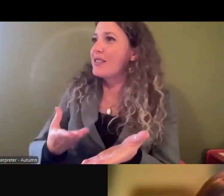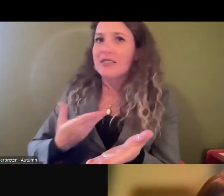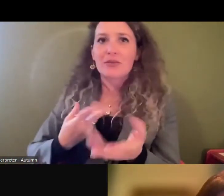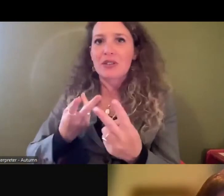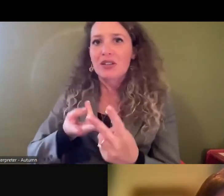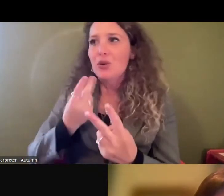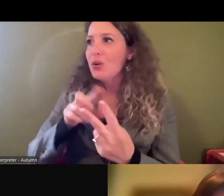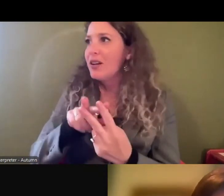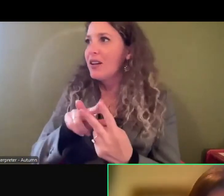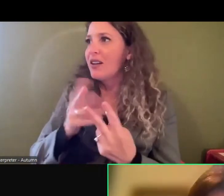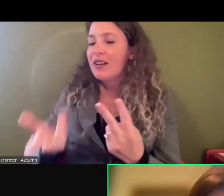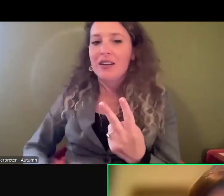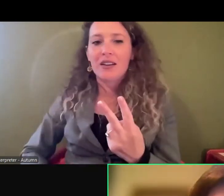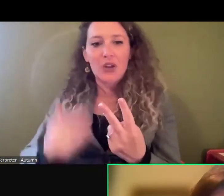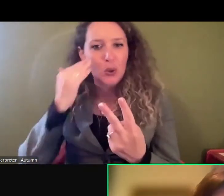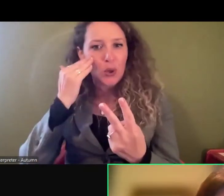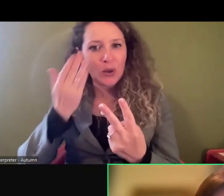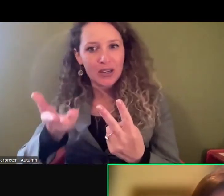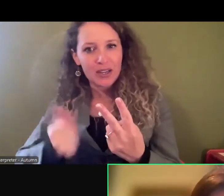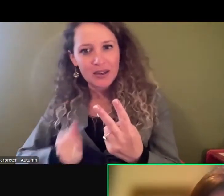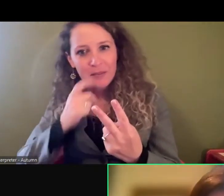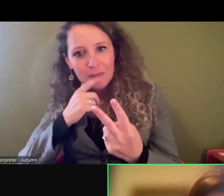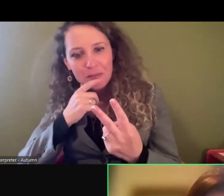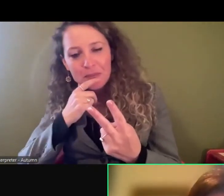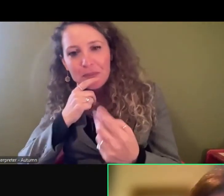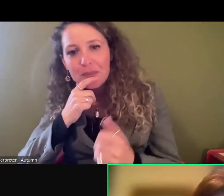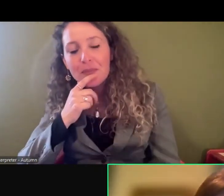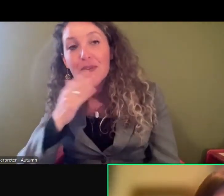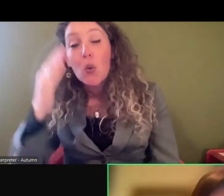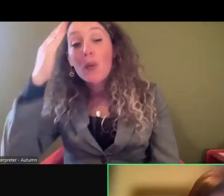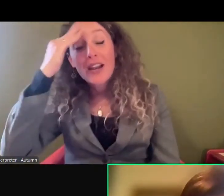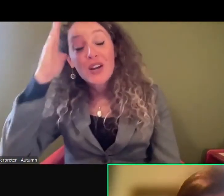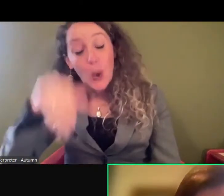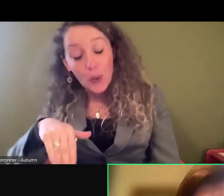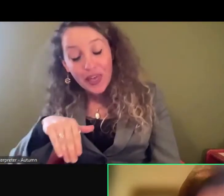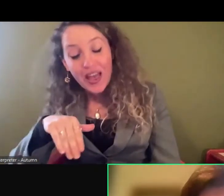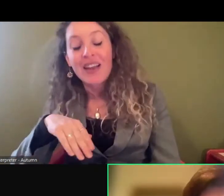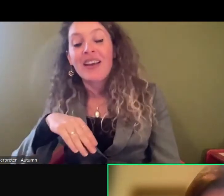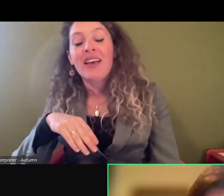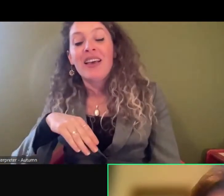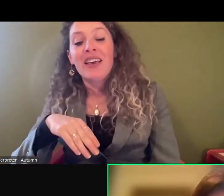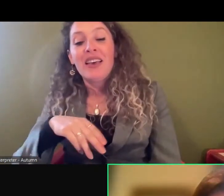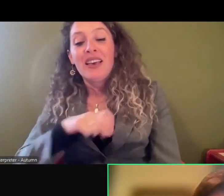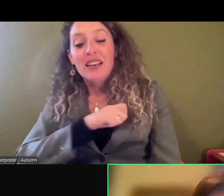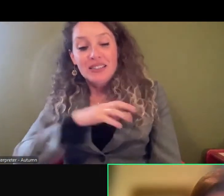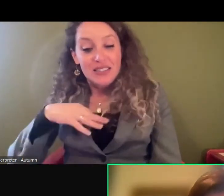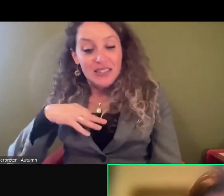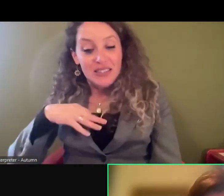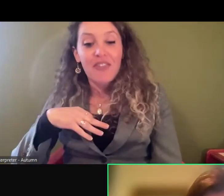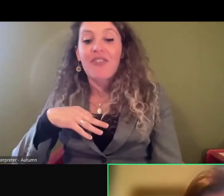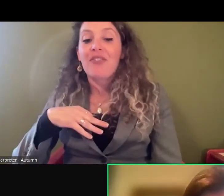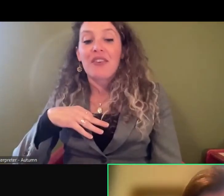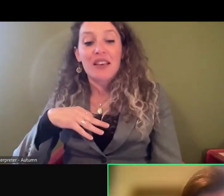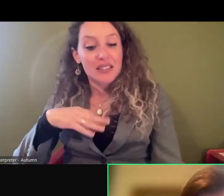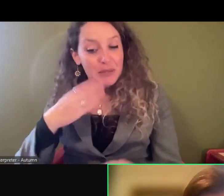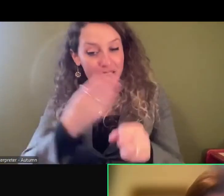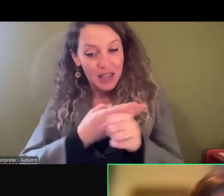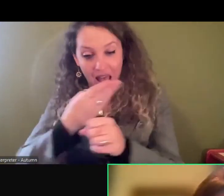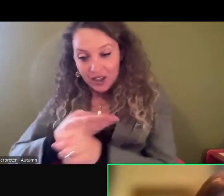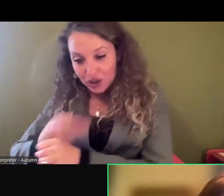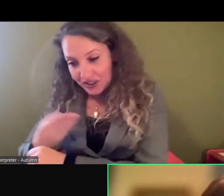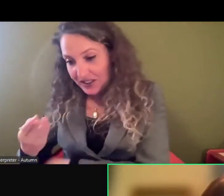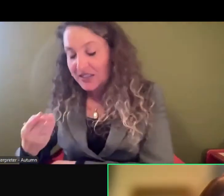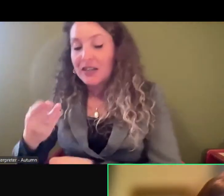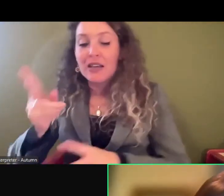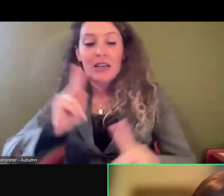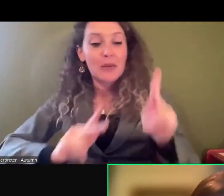entities? I mean, we know that the staff has been slashed. We know that people are not able